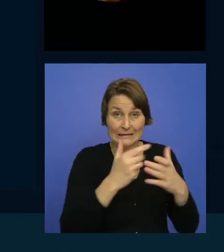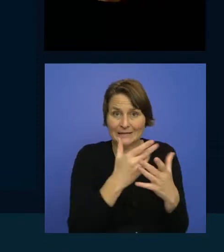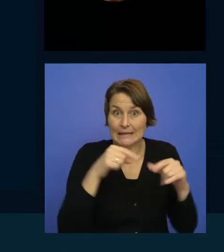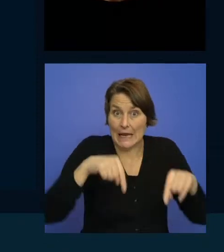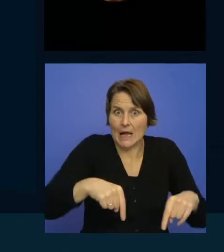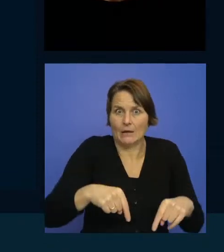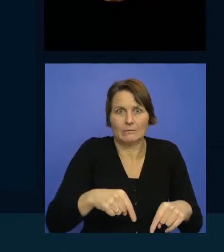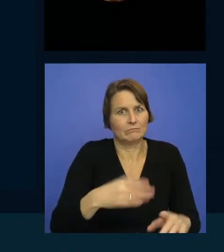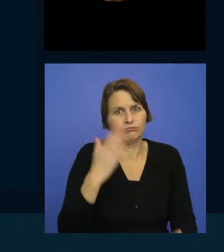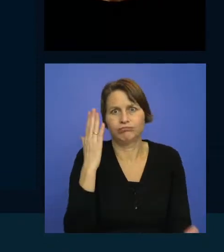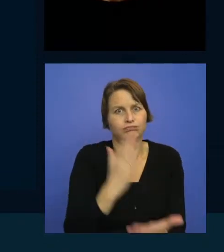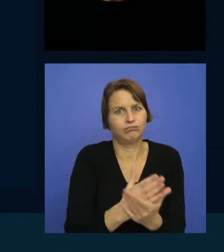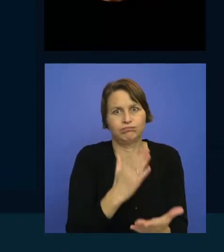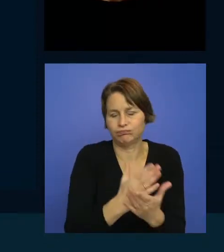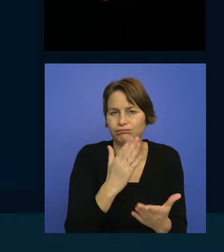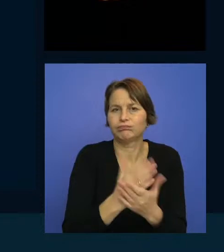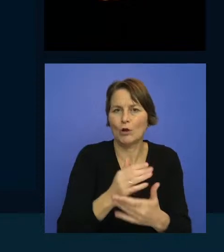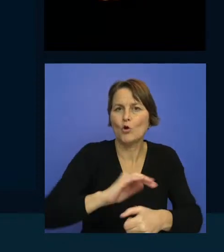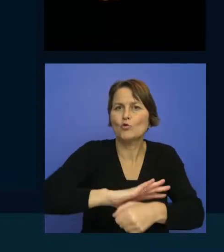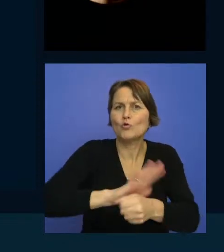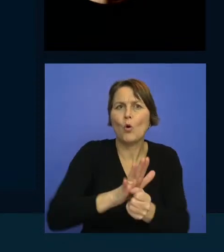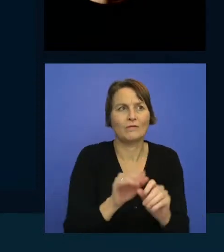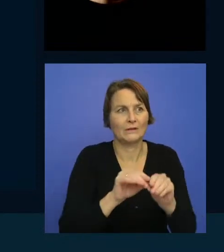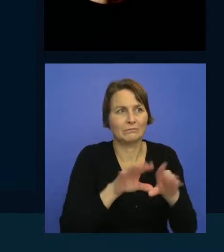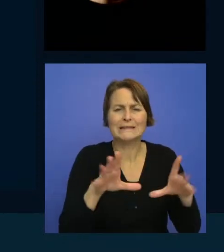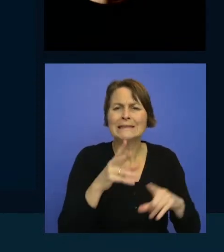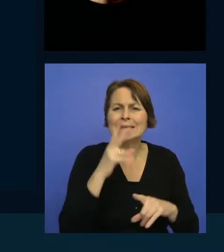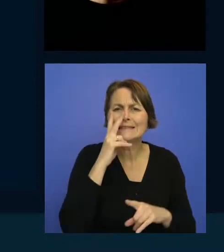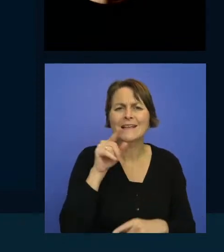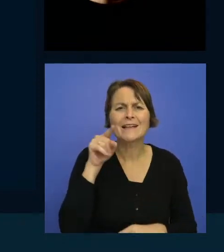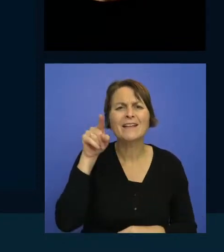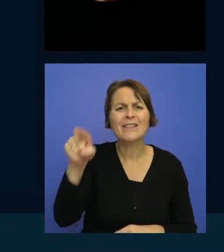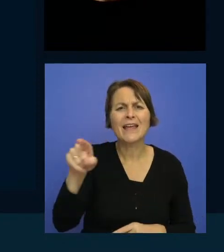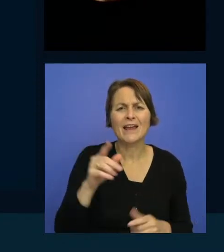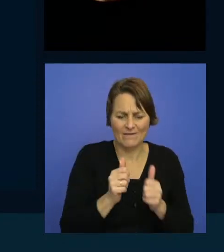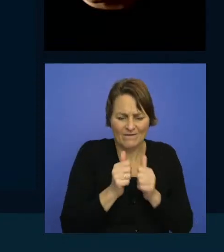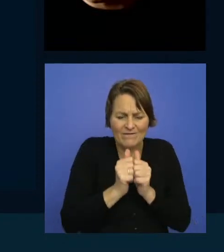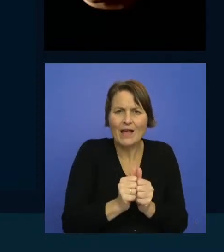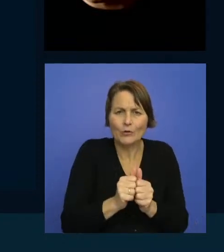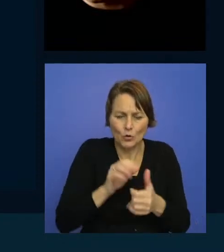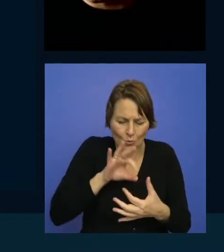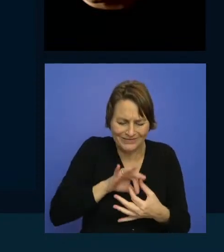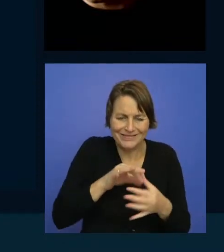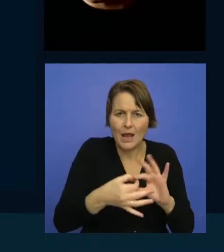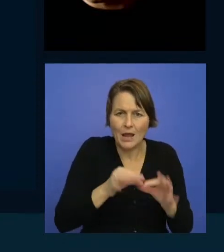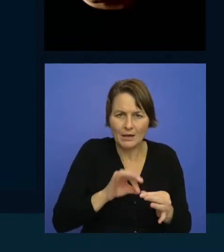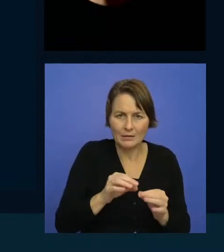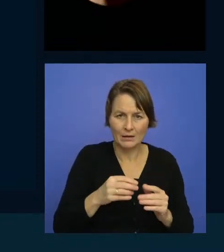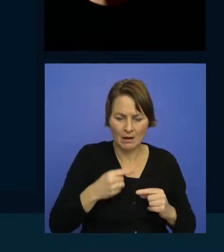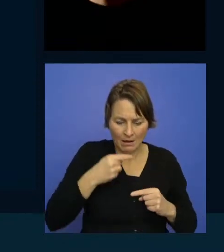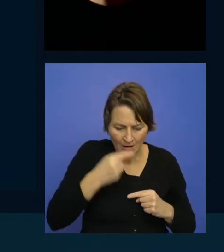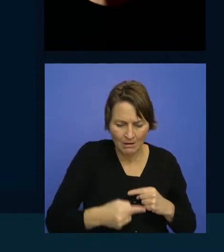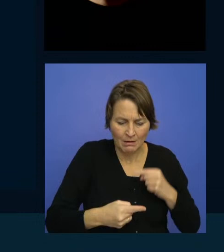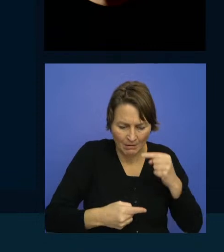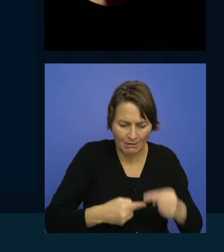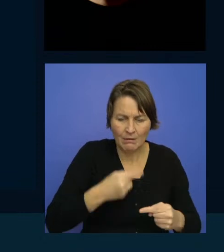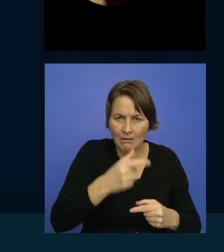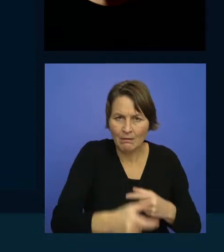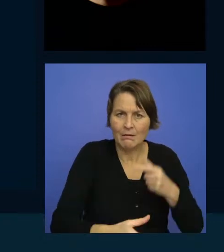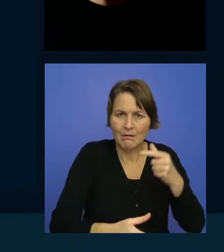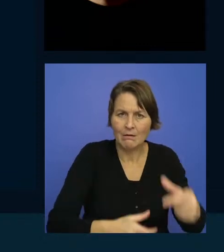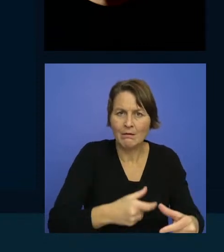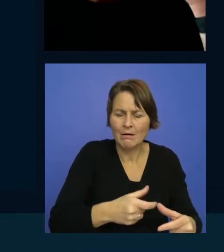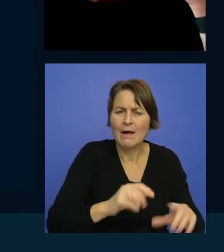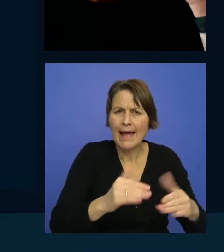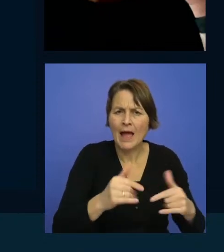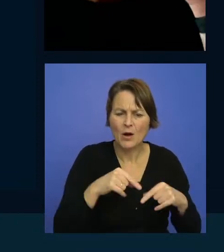can look across their value chains and see how they can optimize for costs, right? And one thing that I always share, I get asked this